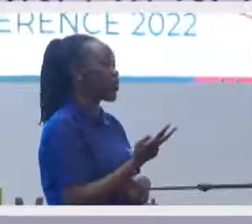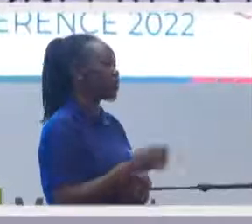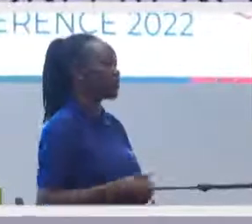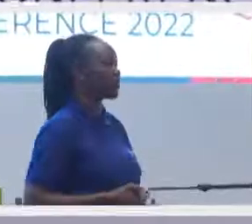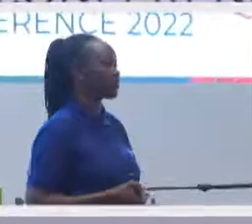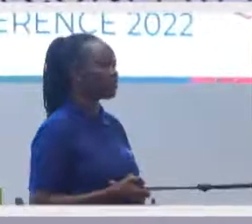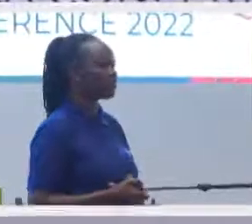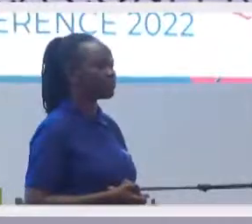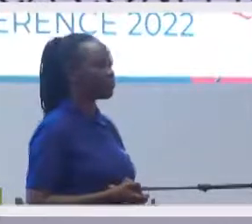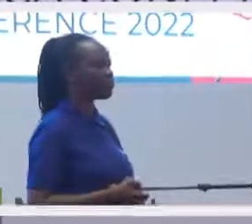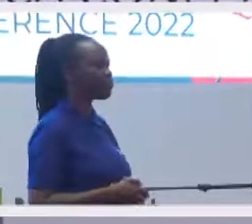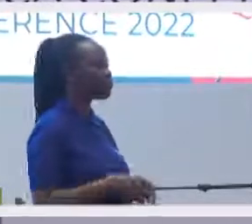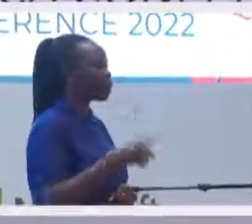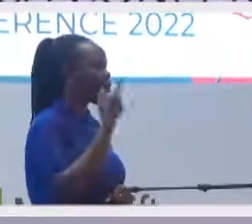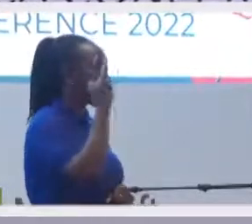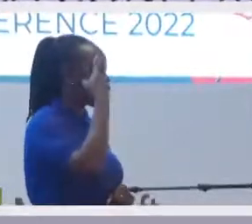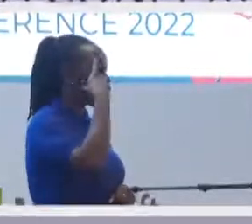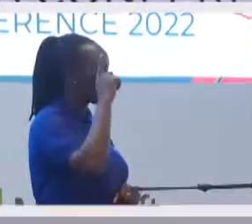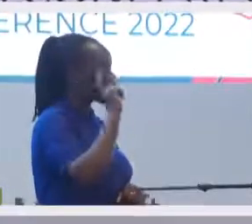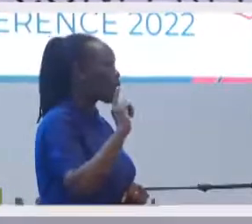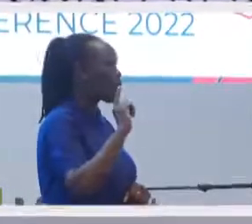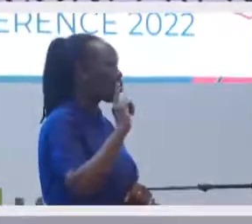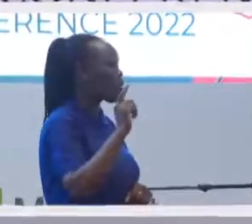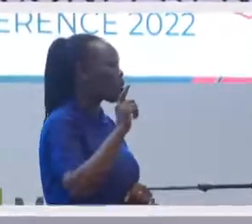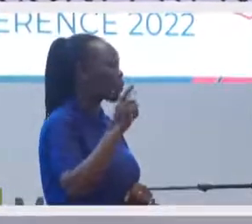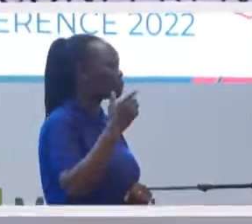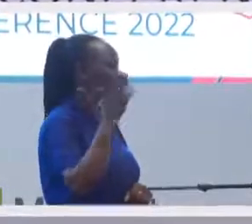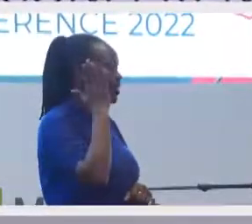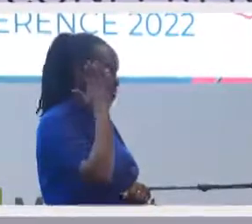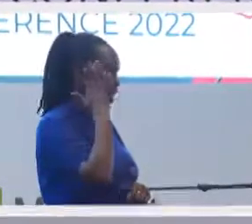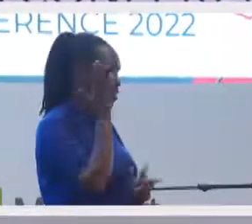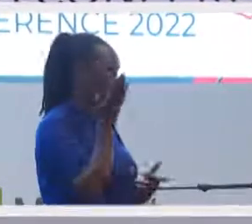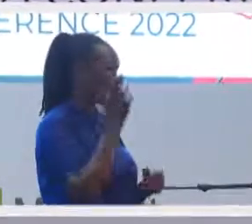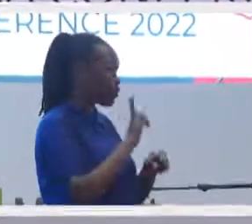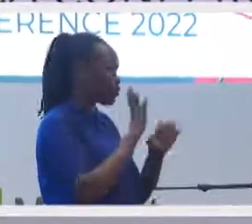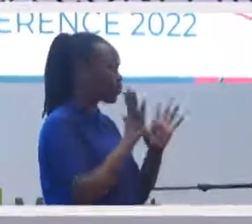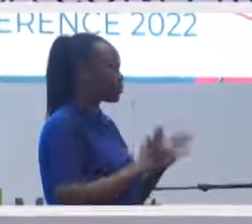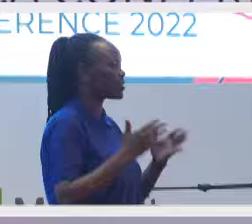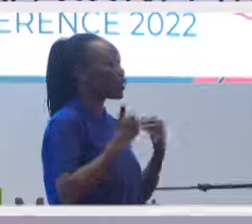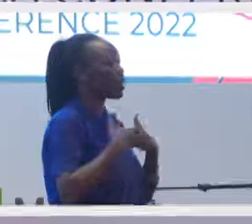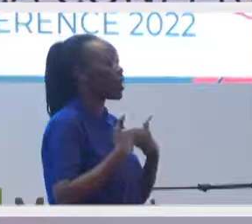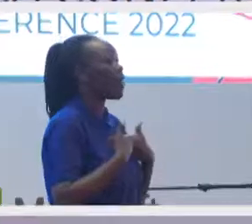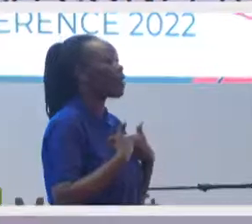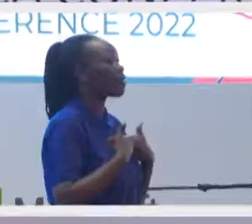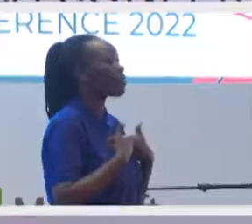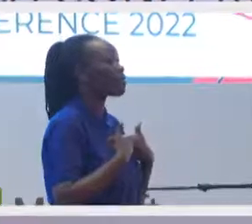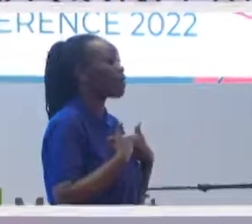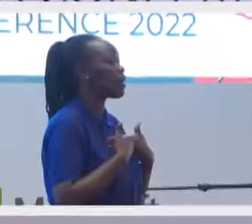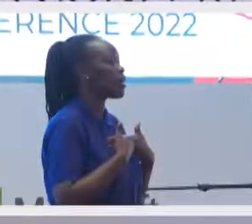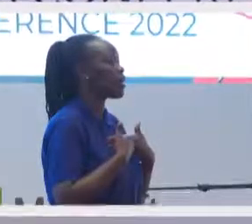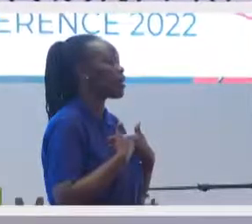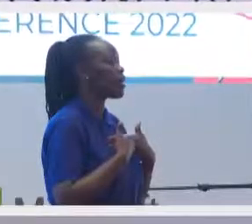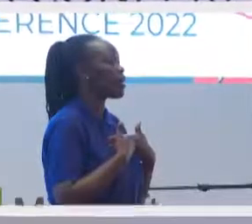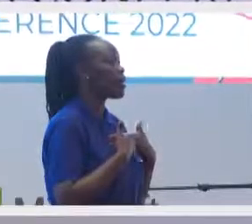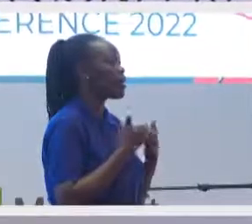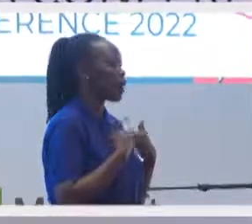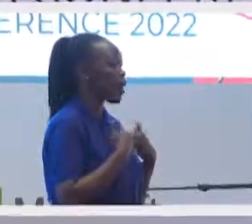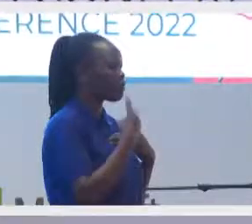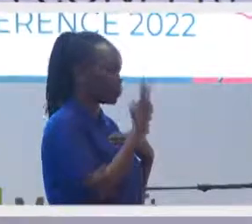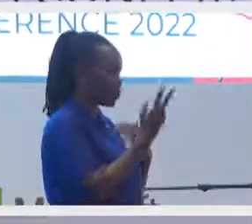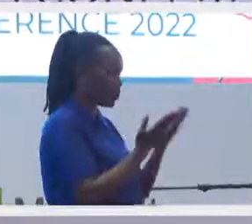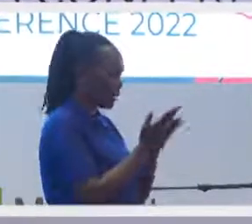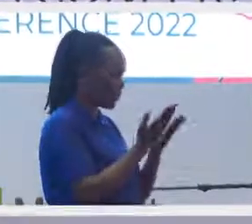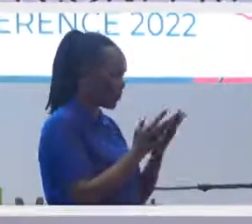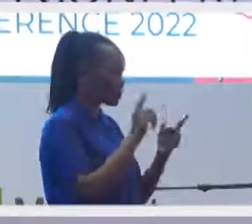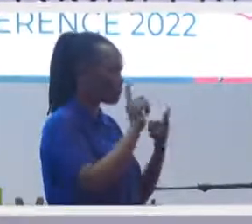For all users, but especially deaf and hard of hearing users, we do have two services,